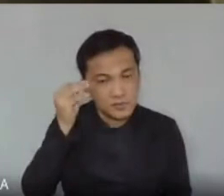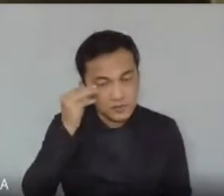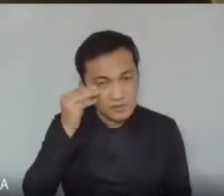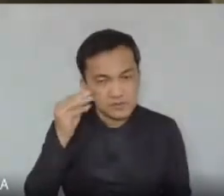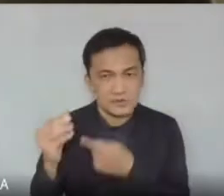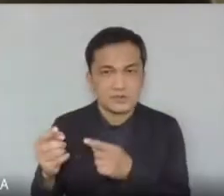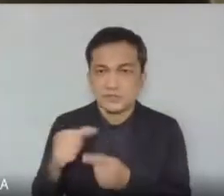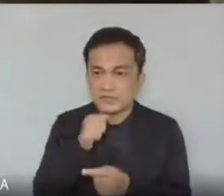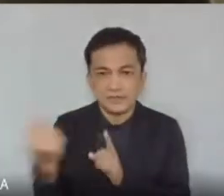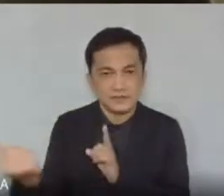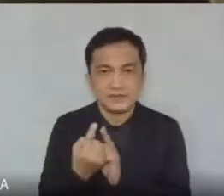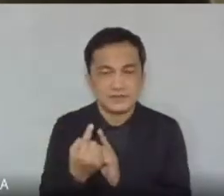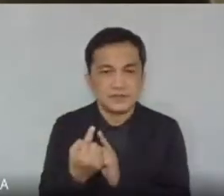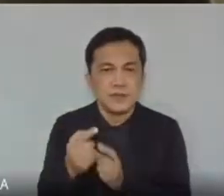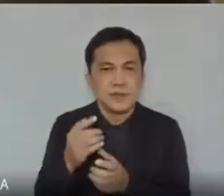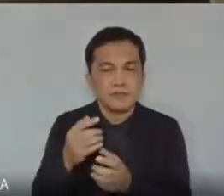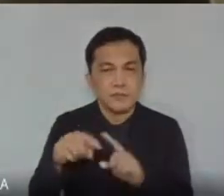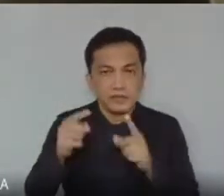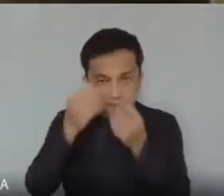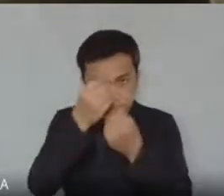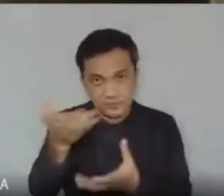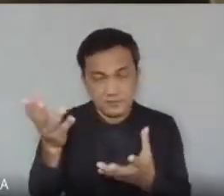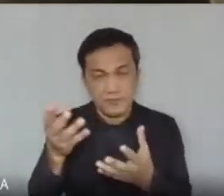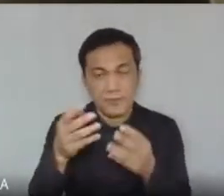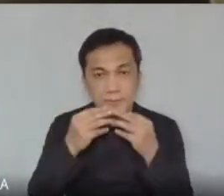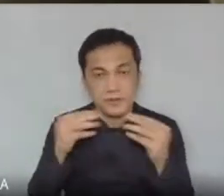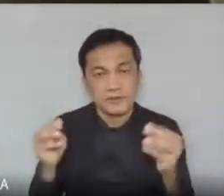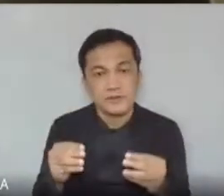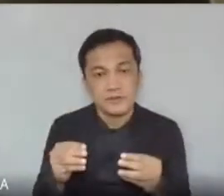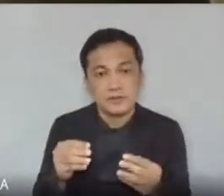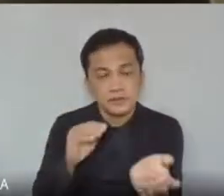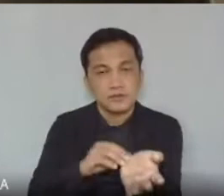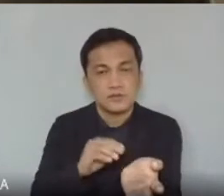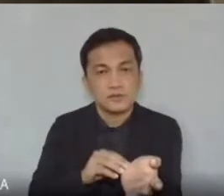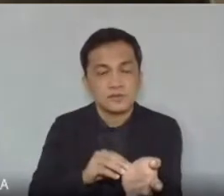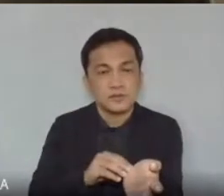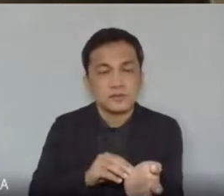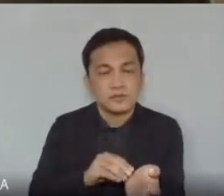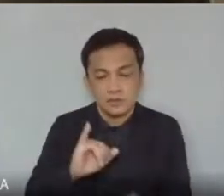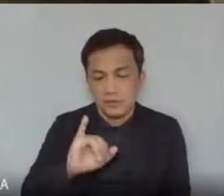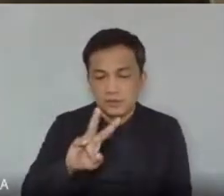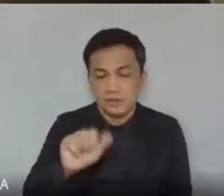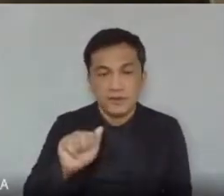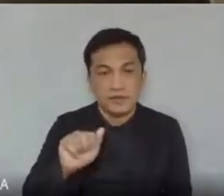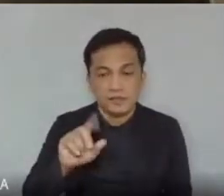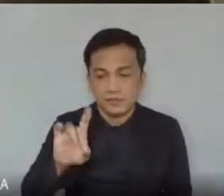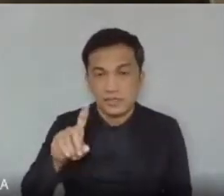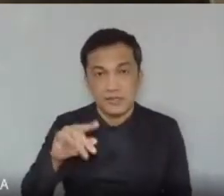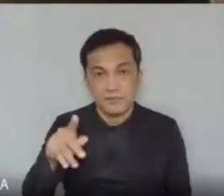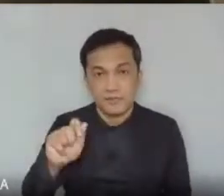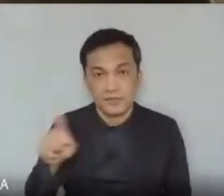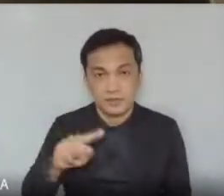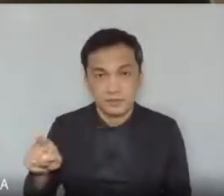UP Manila. And of course, Governor Suarez, I hope he can join. And the Provincial Health Officer